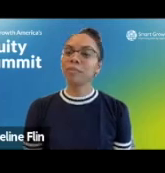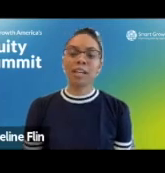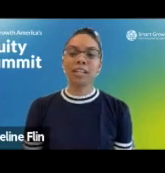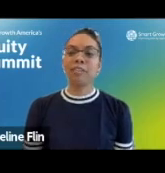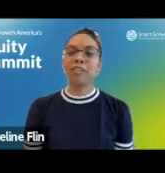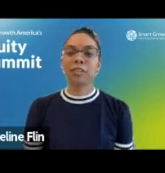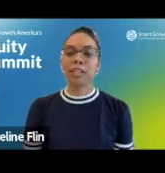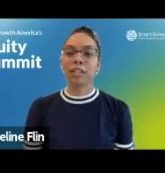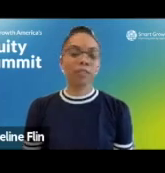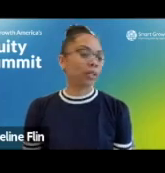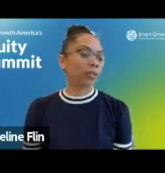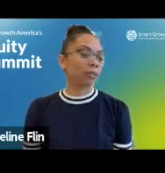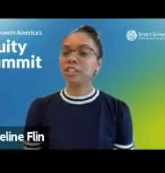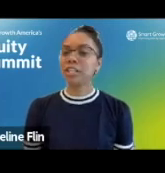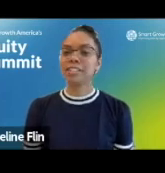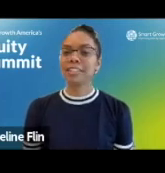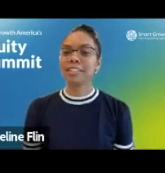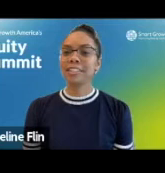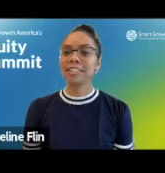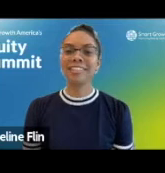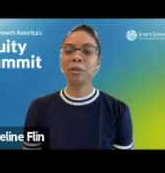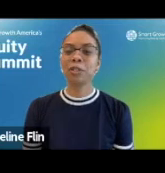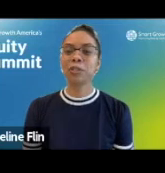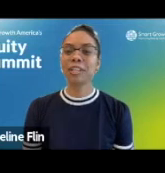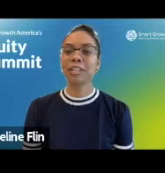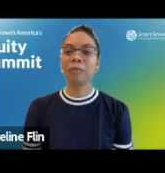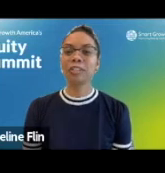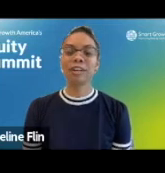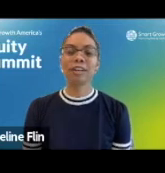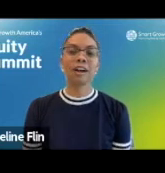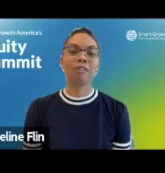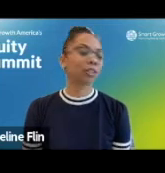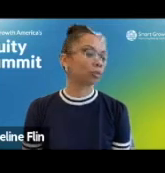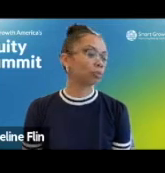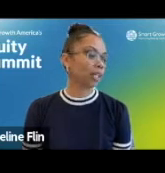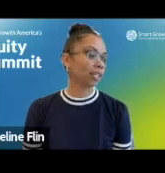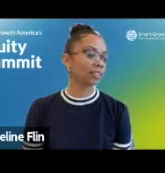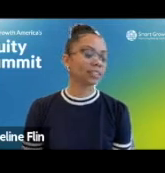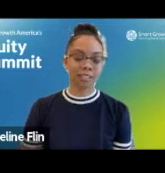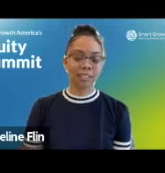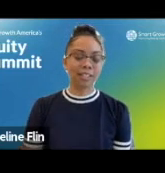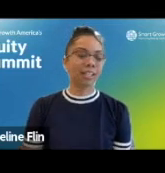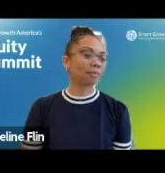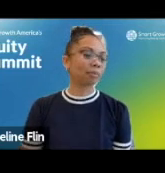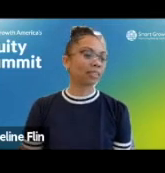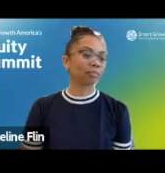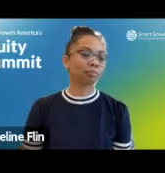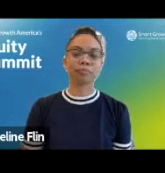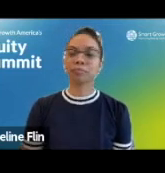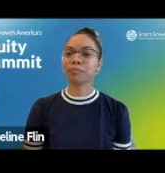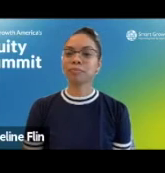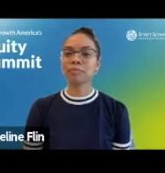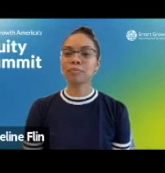together. And even during COVID, we adjusted and did what we're doing now, which are our virtual meetings. Next slide,